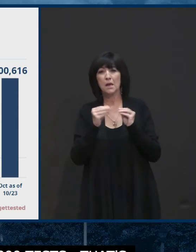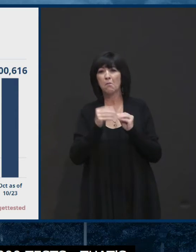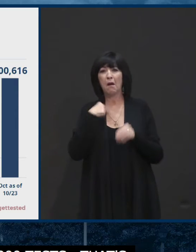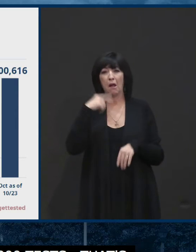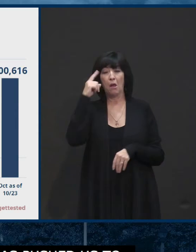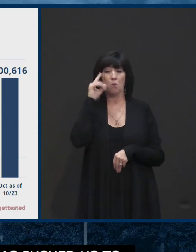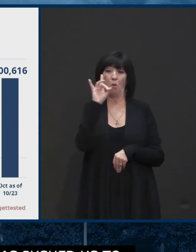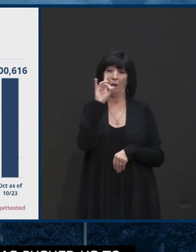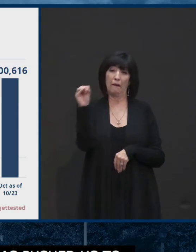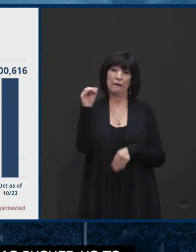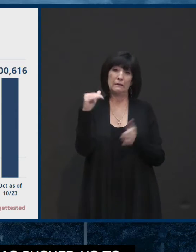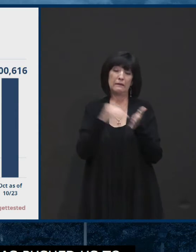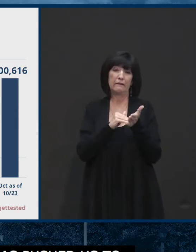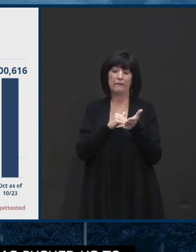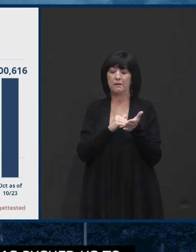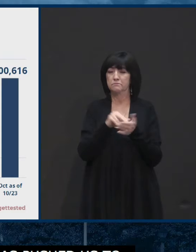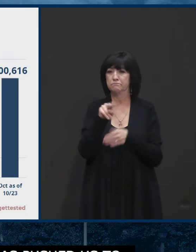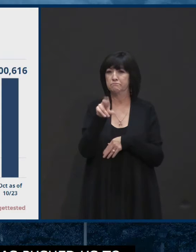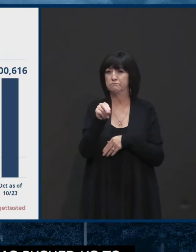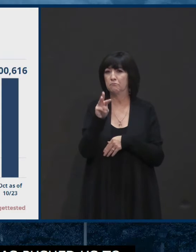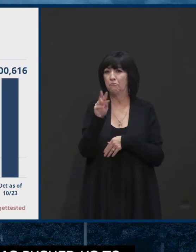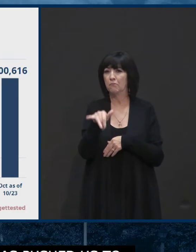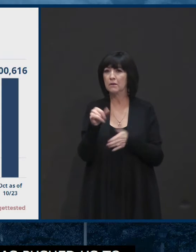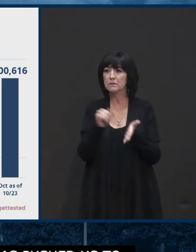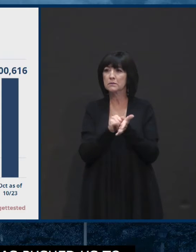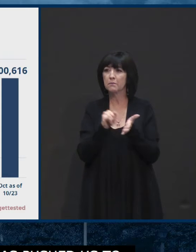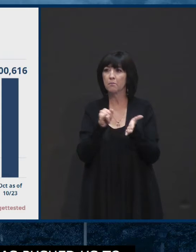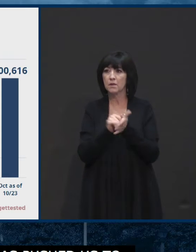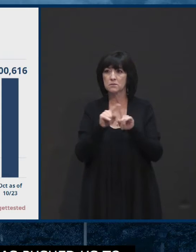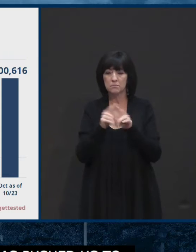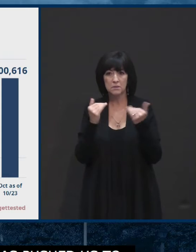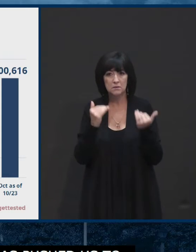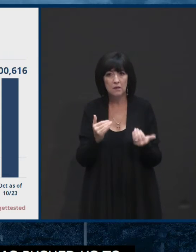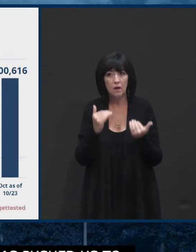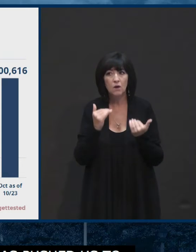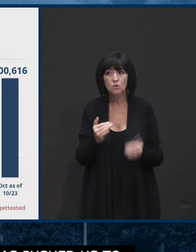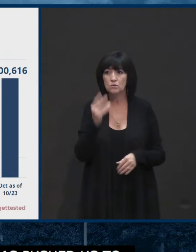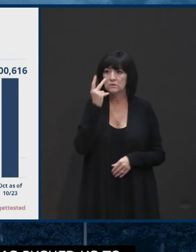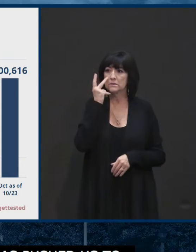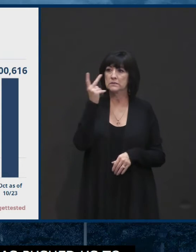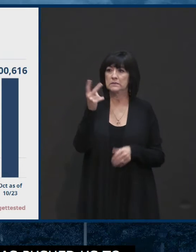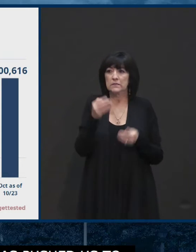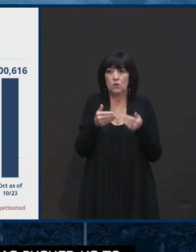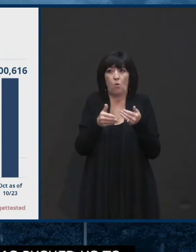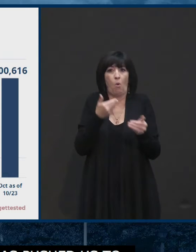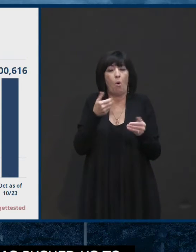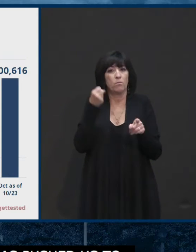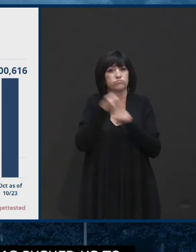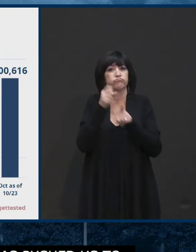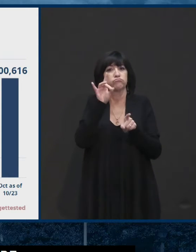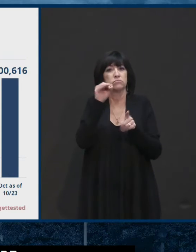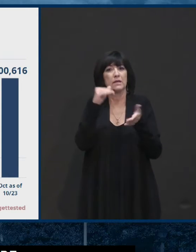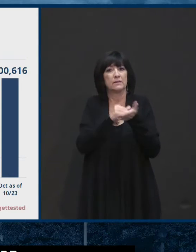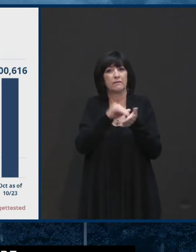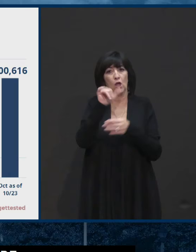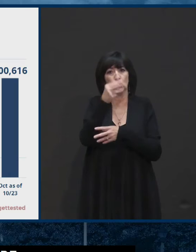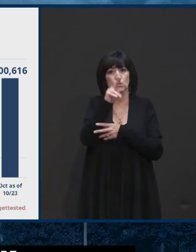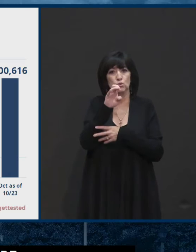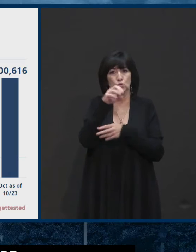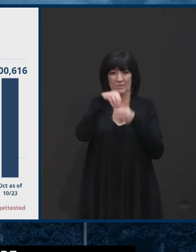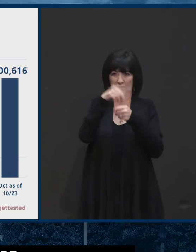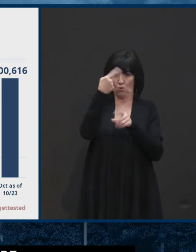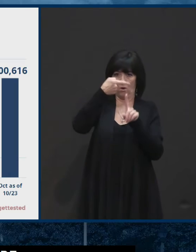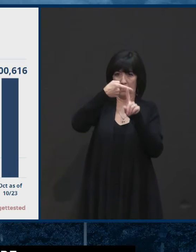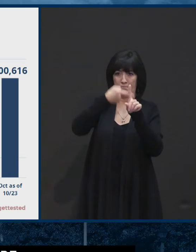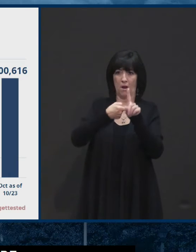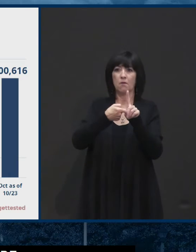that up there as a stretch goal, and you can see from almost hit it in June, and then kind of July, August, September, and we're